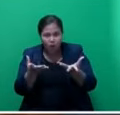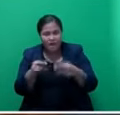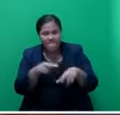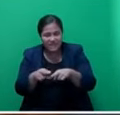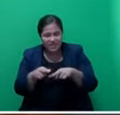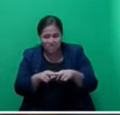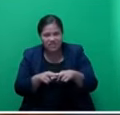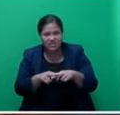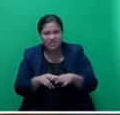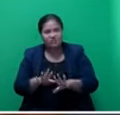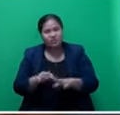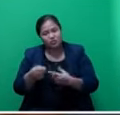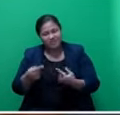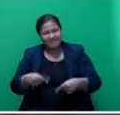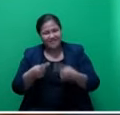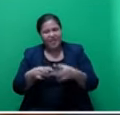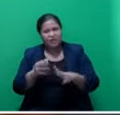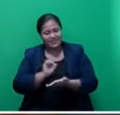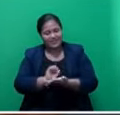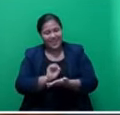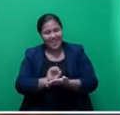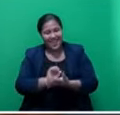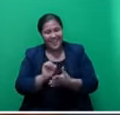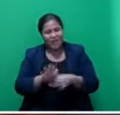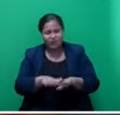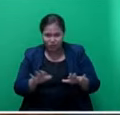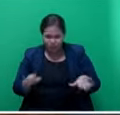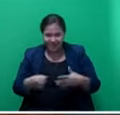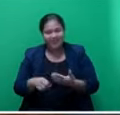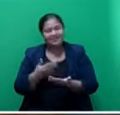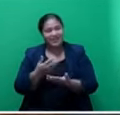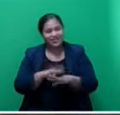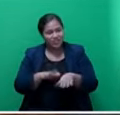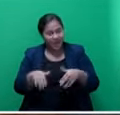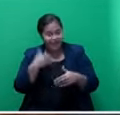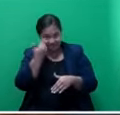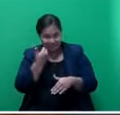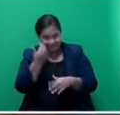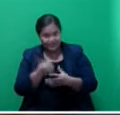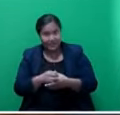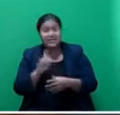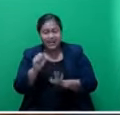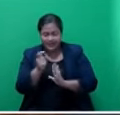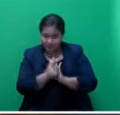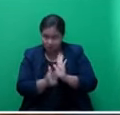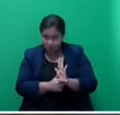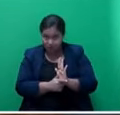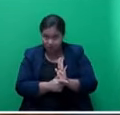of children, child prostitution and child pornography. Yes, Honourable Speaker, the laws deal with the sale of